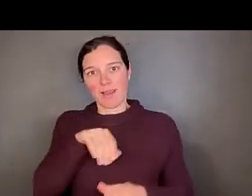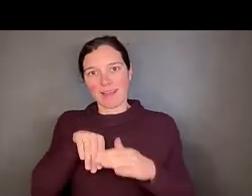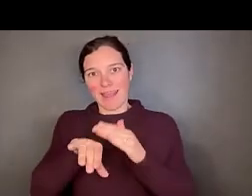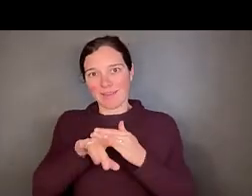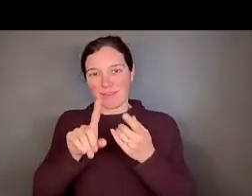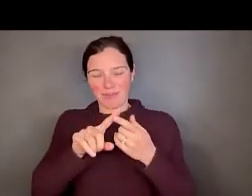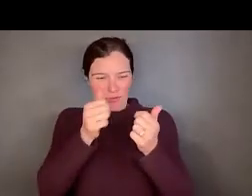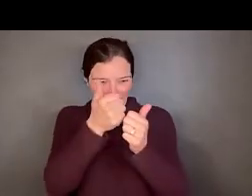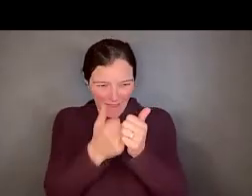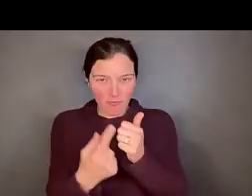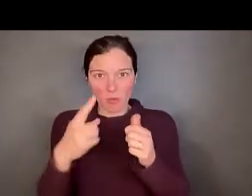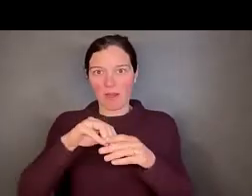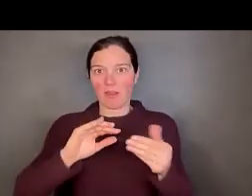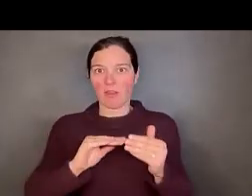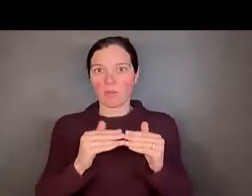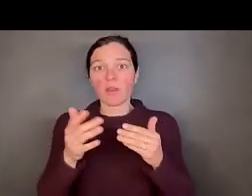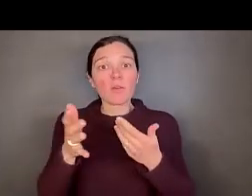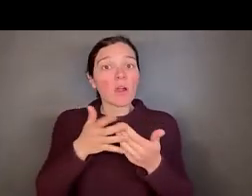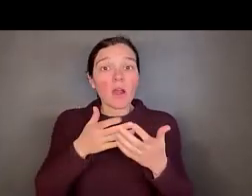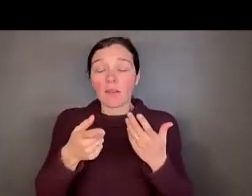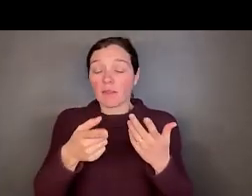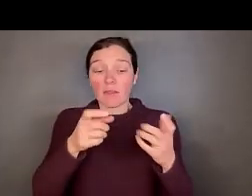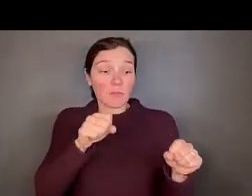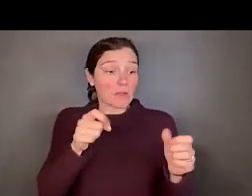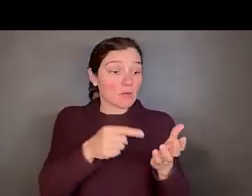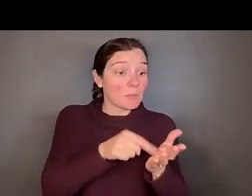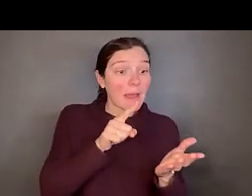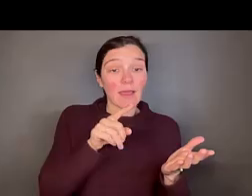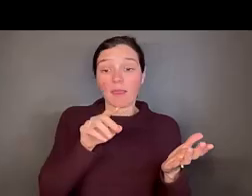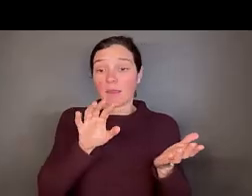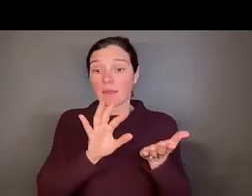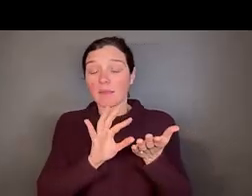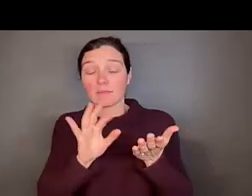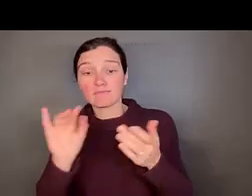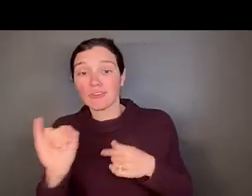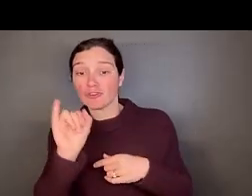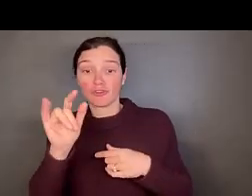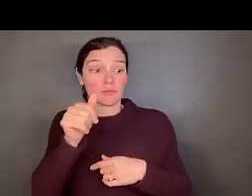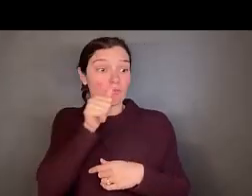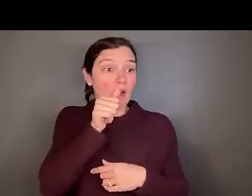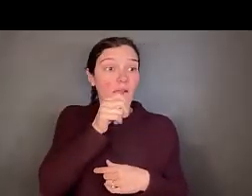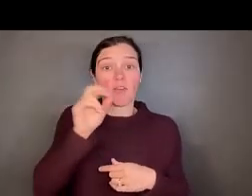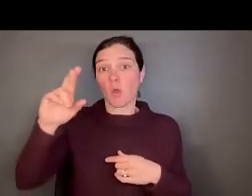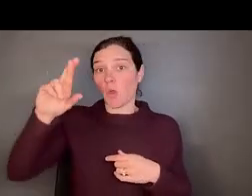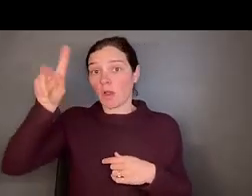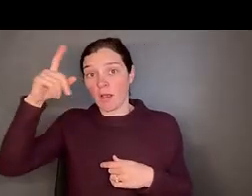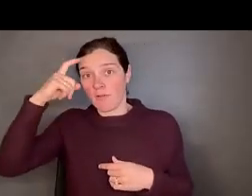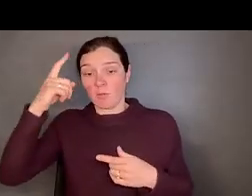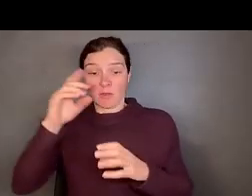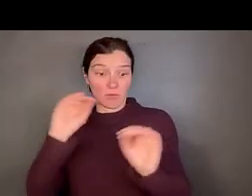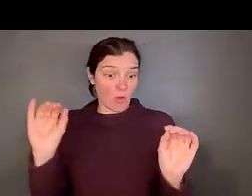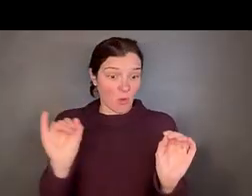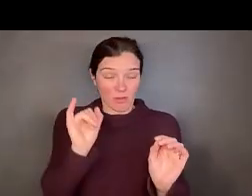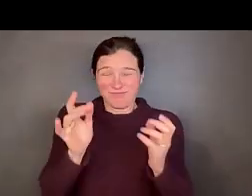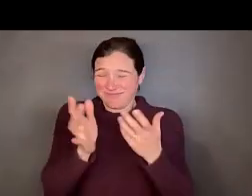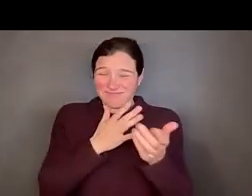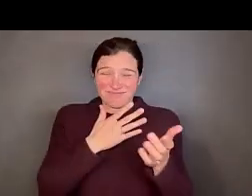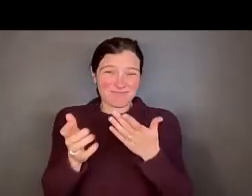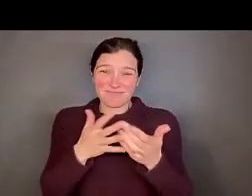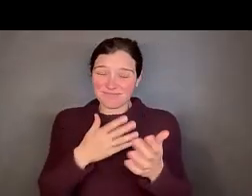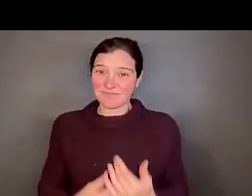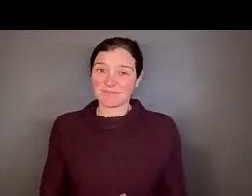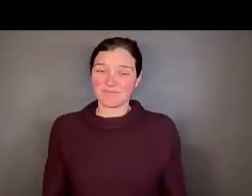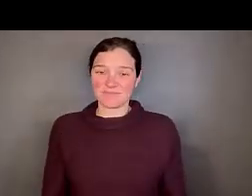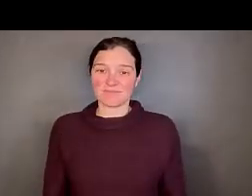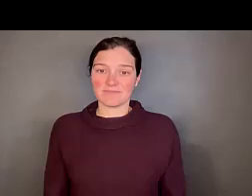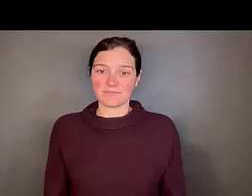person in their community, regardless of ability to pay, Medicaid, Medicare, insurance, uninsured. We're